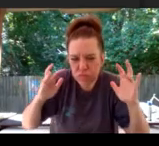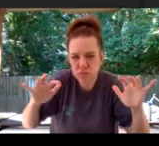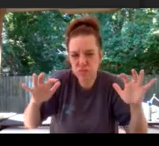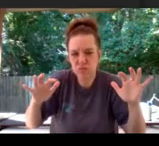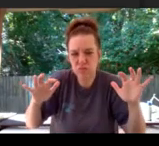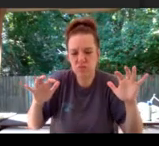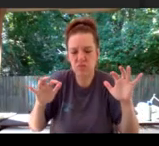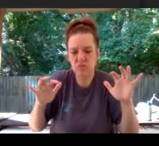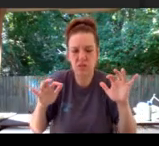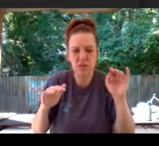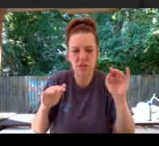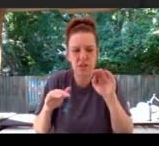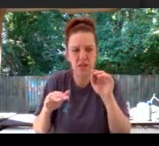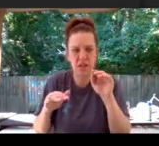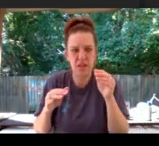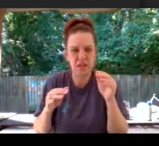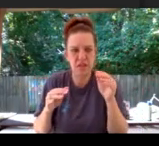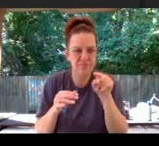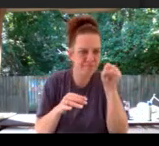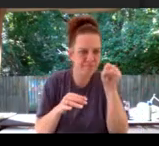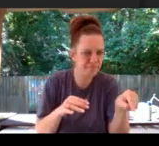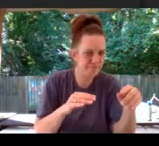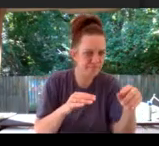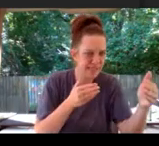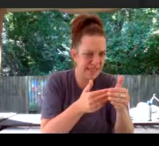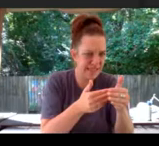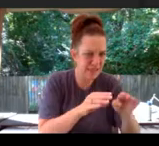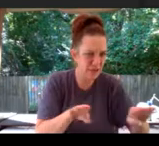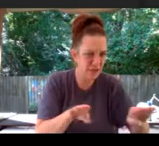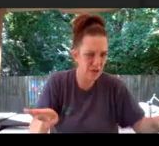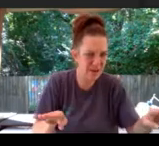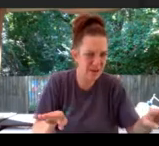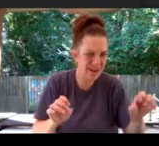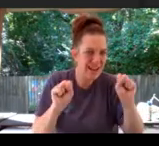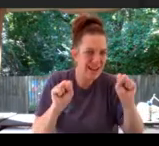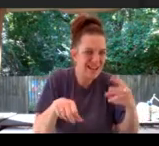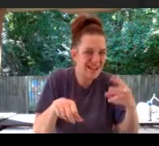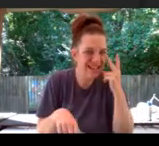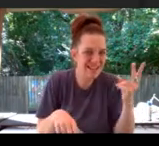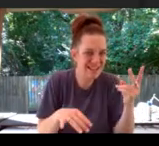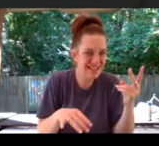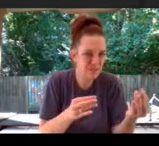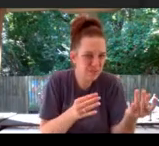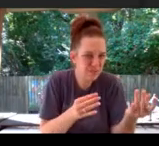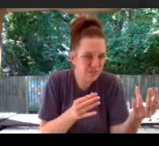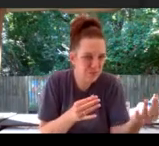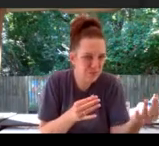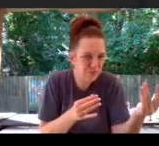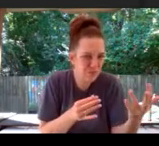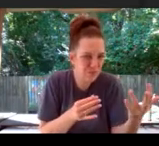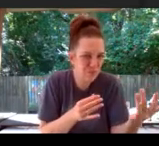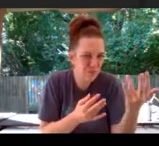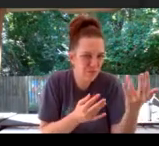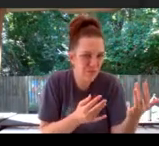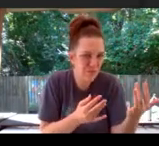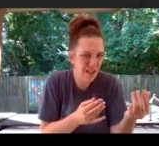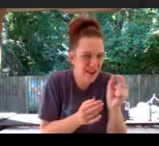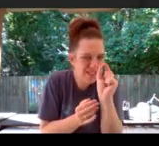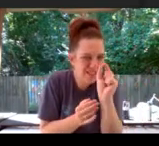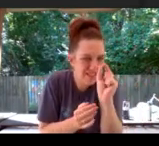the ground, Niles could make out the flicker of an orange flame. "All right," he